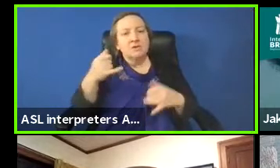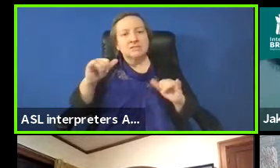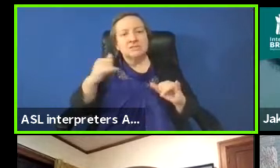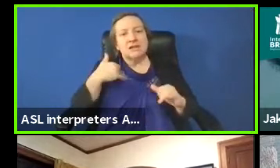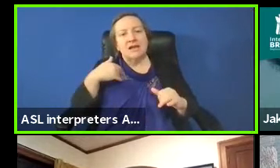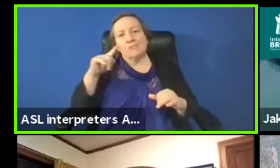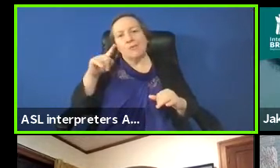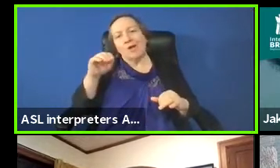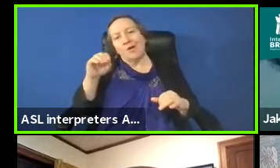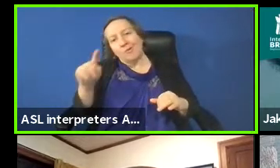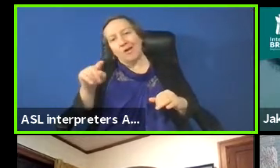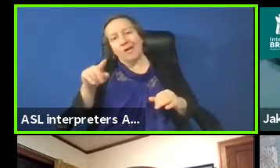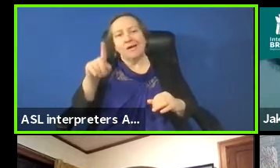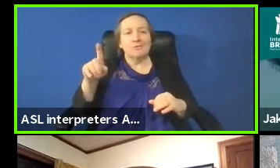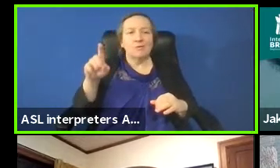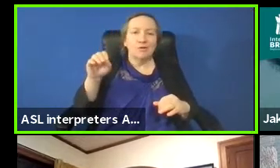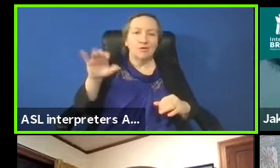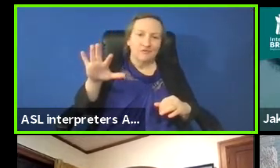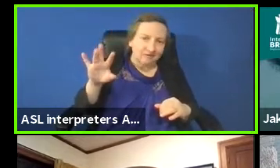the 1056.